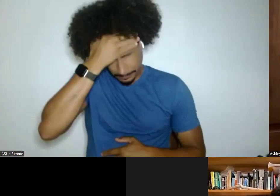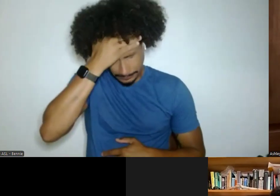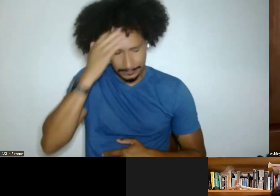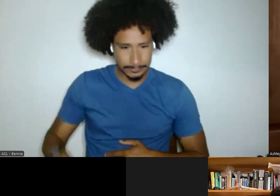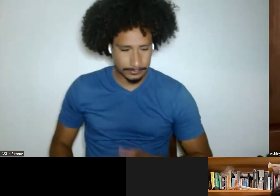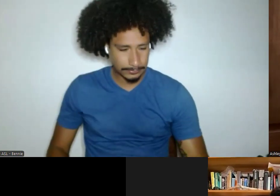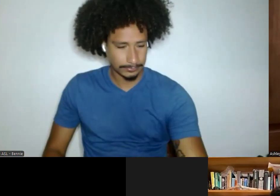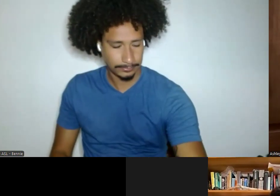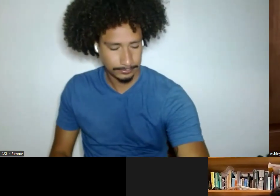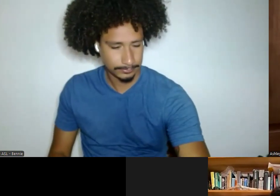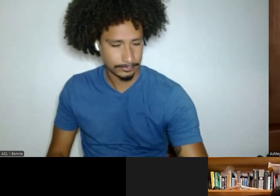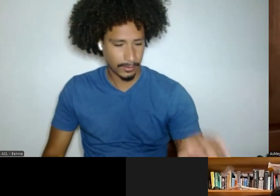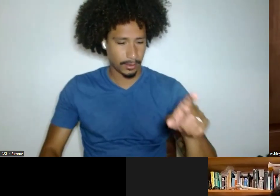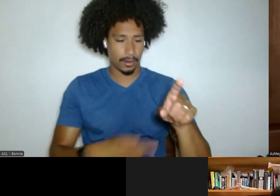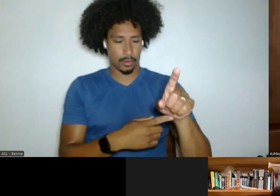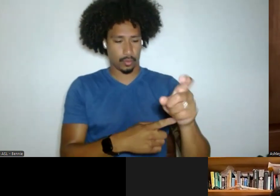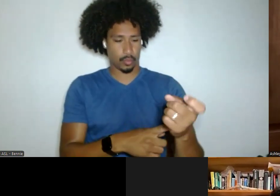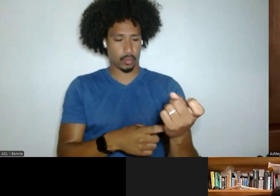question from